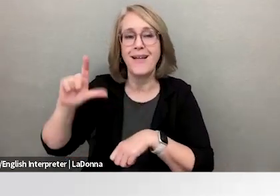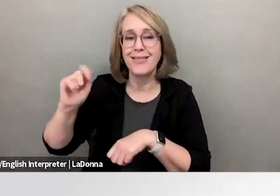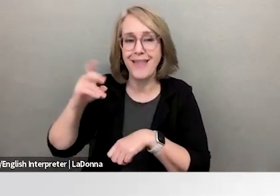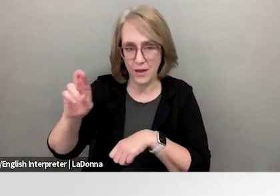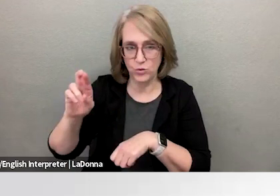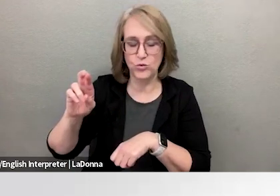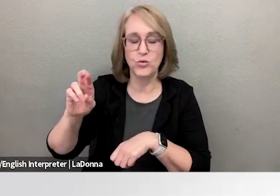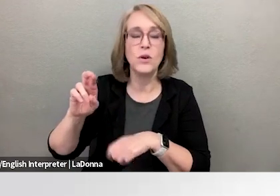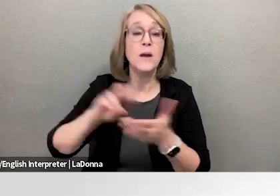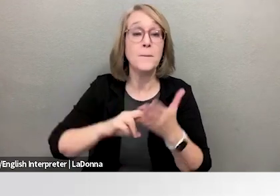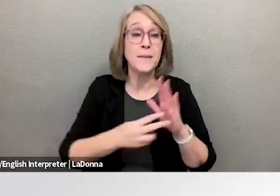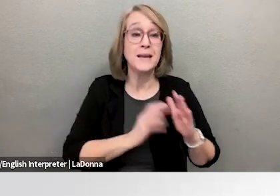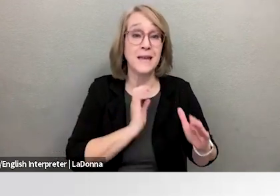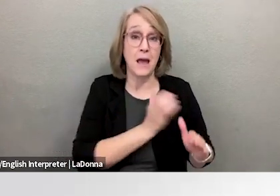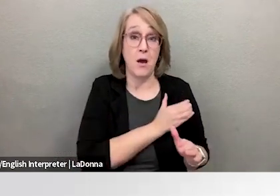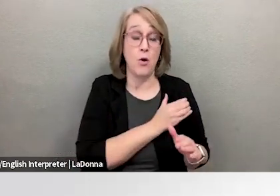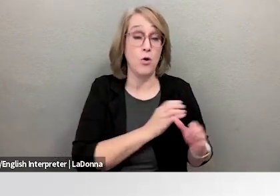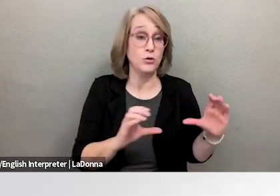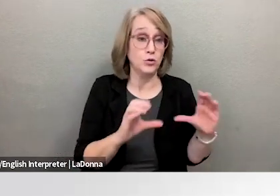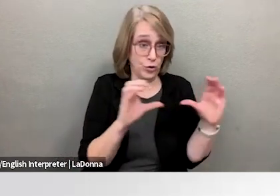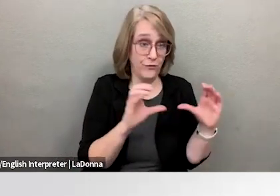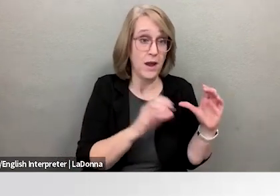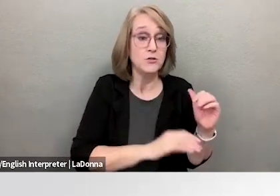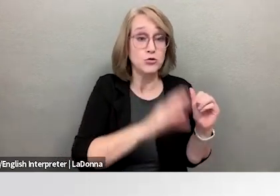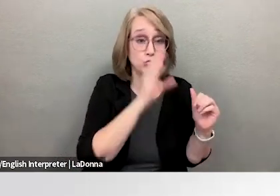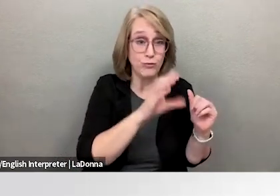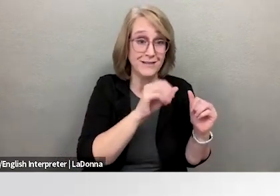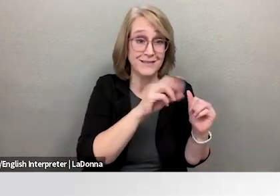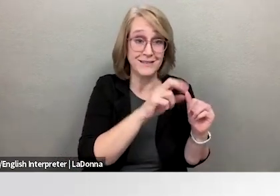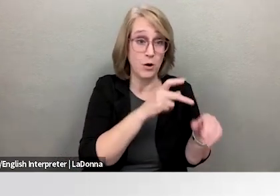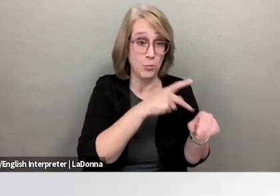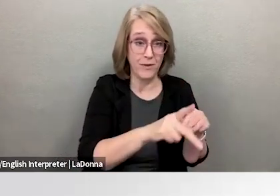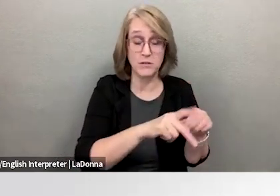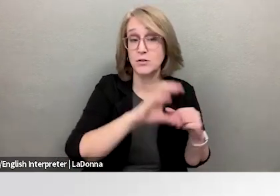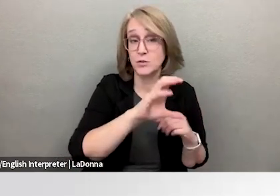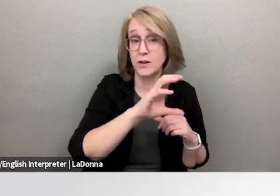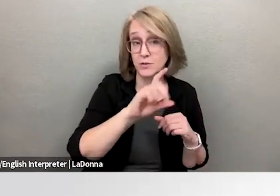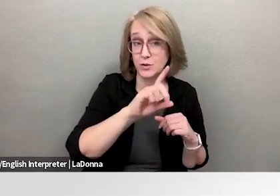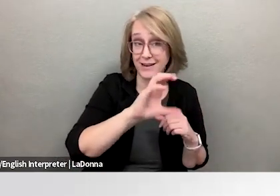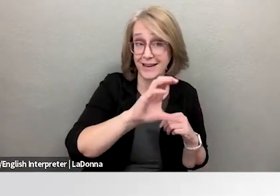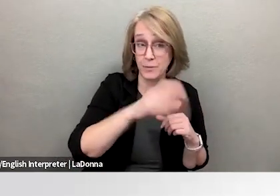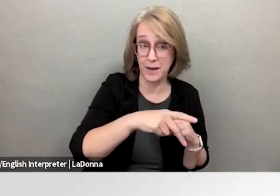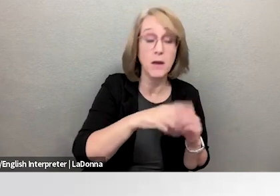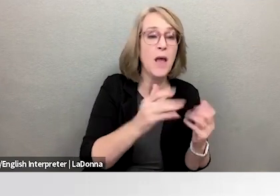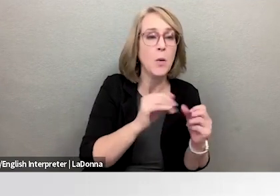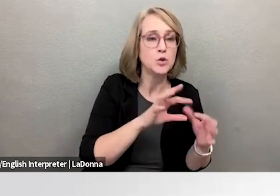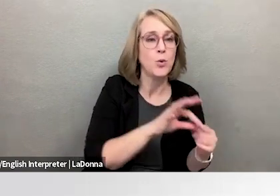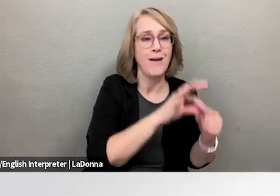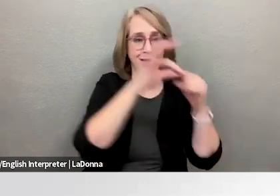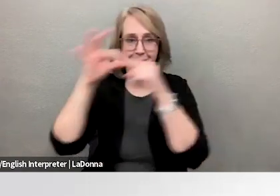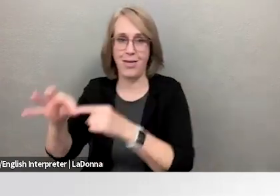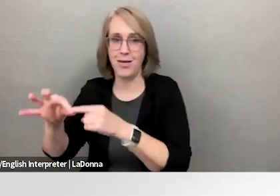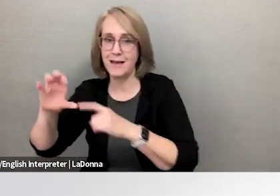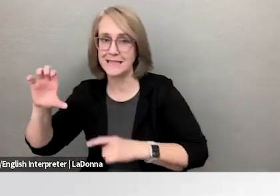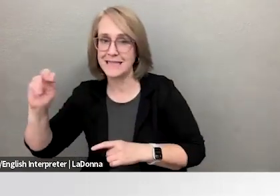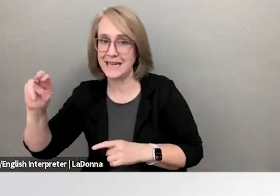to CNA. And we heard from many of our individuals that they are looking for